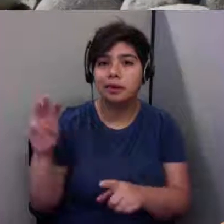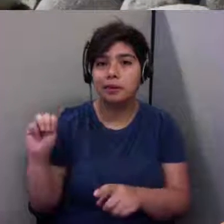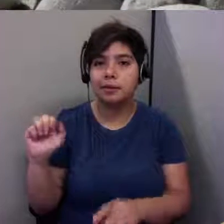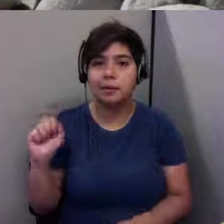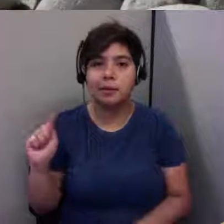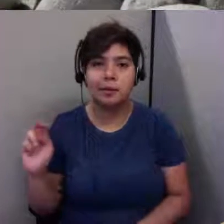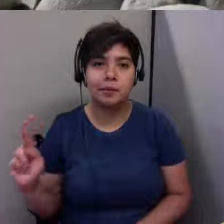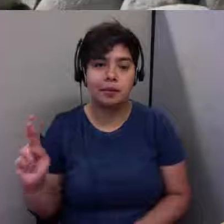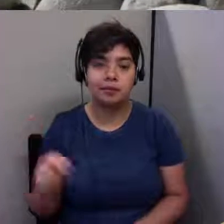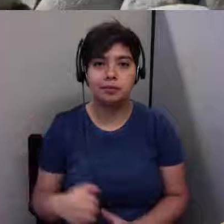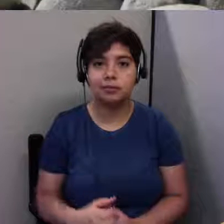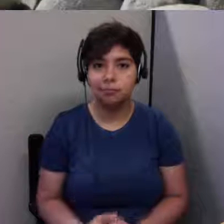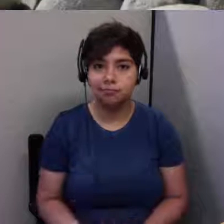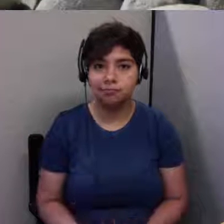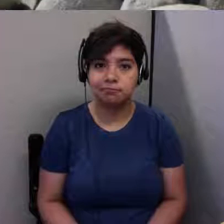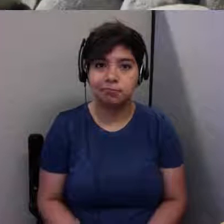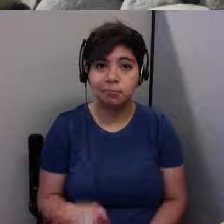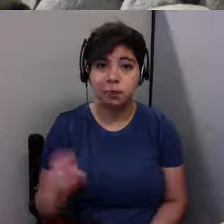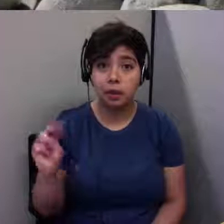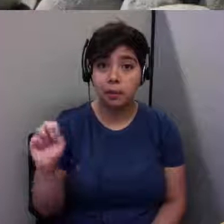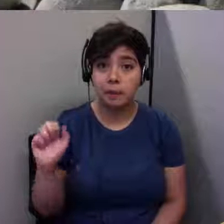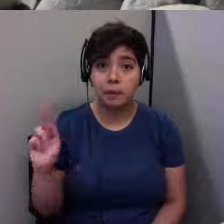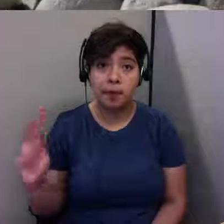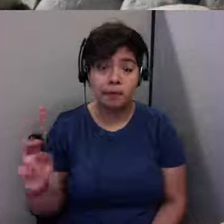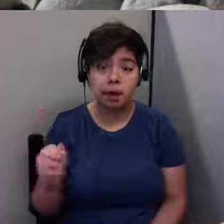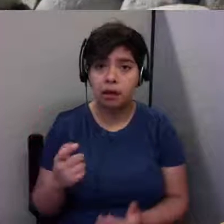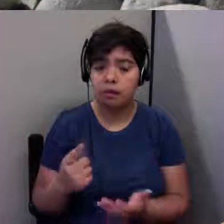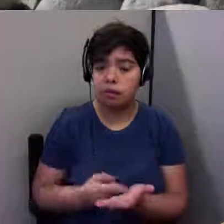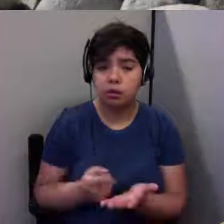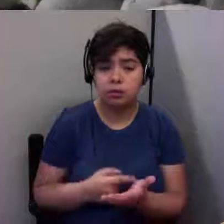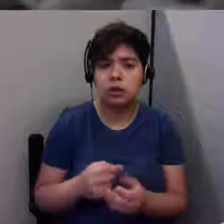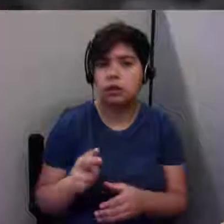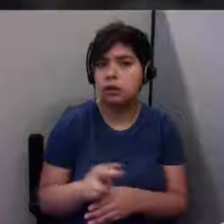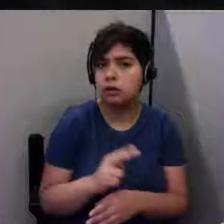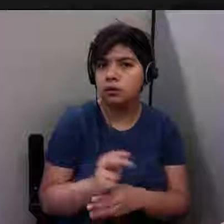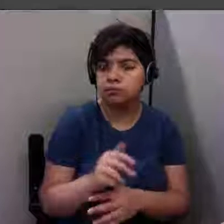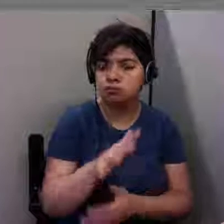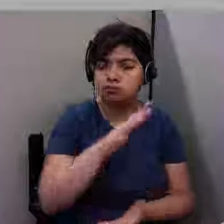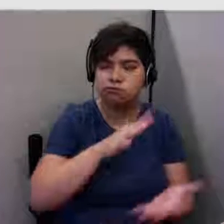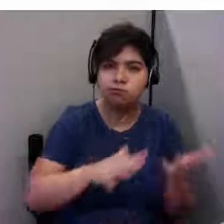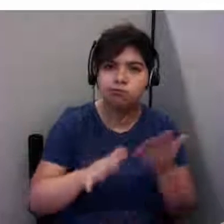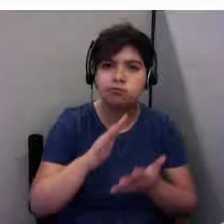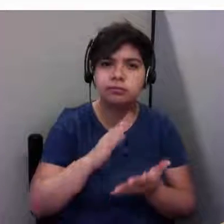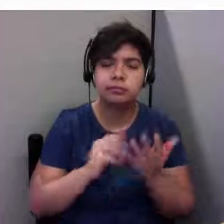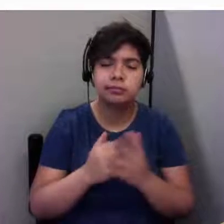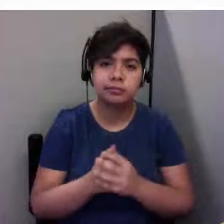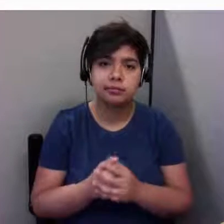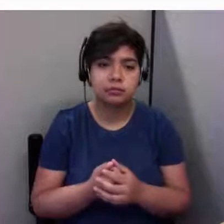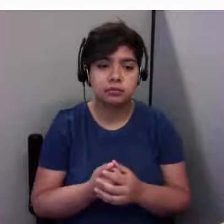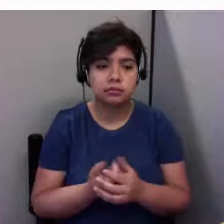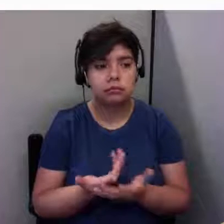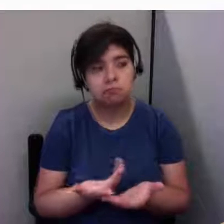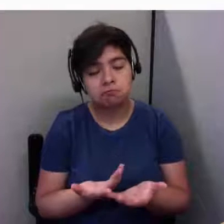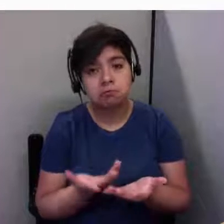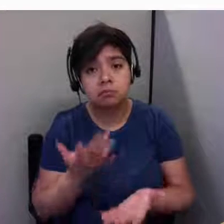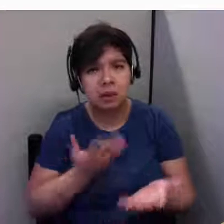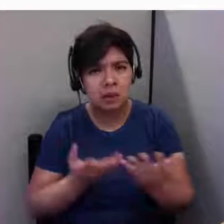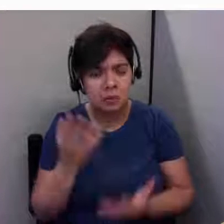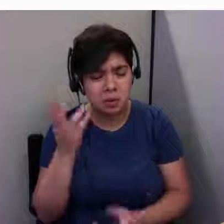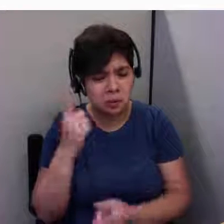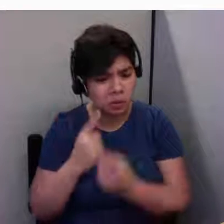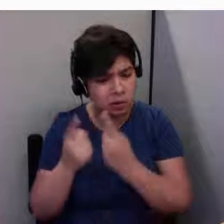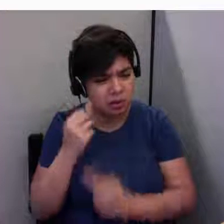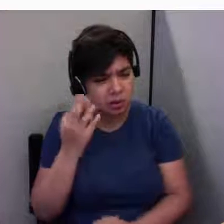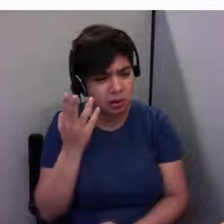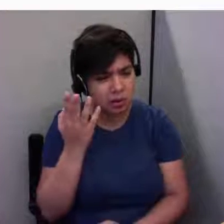matter. Matter is something that takes up space. Now, you might be wondering why they all look